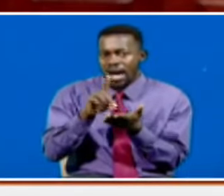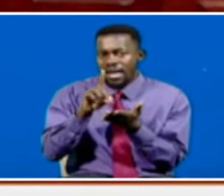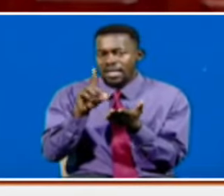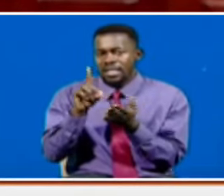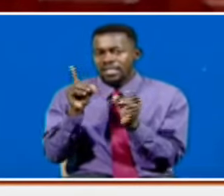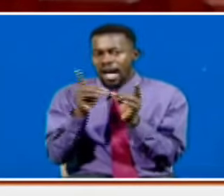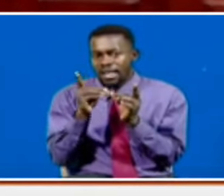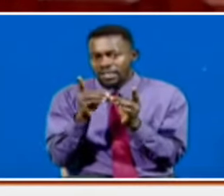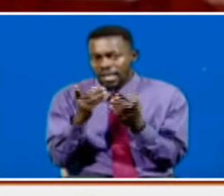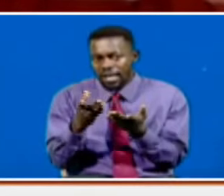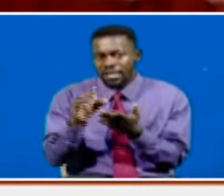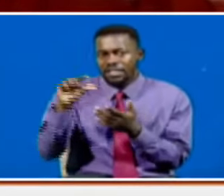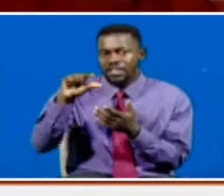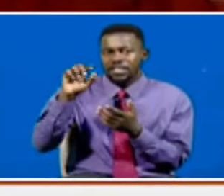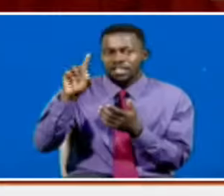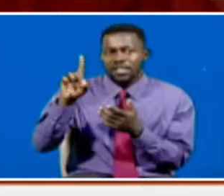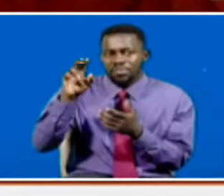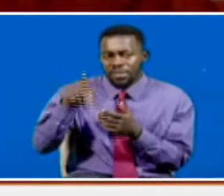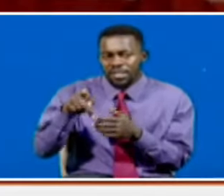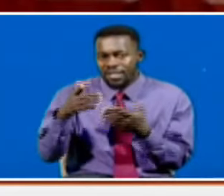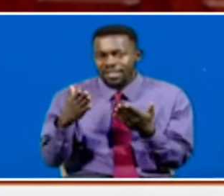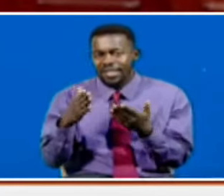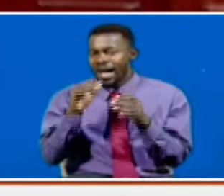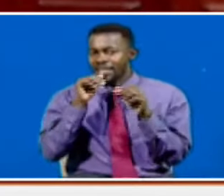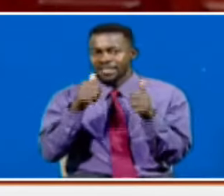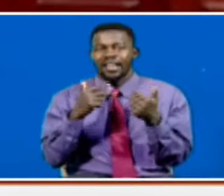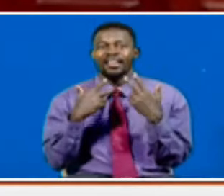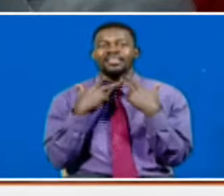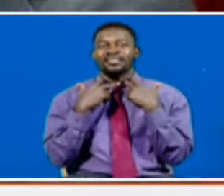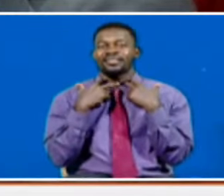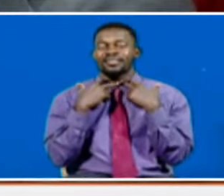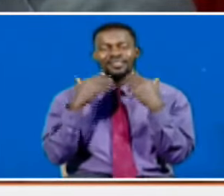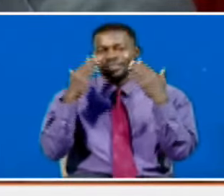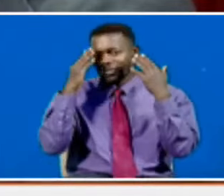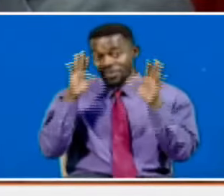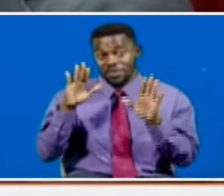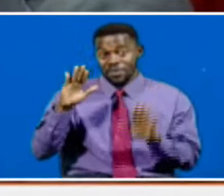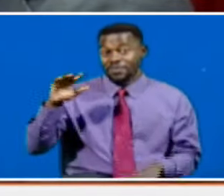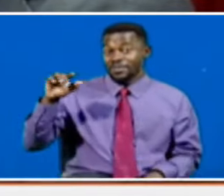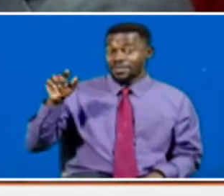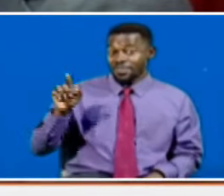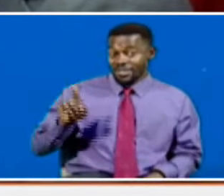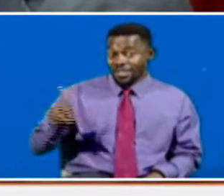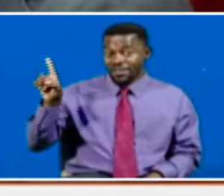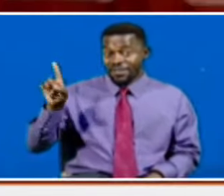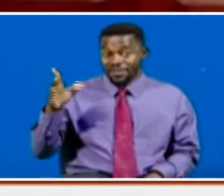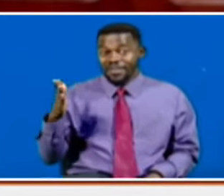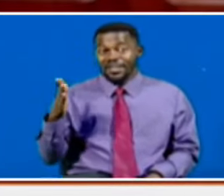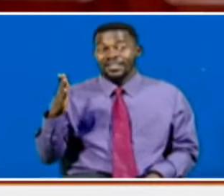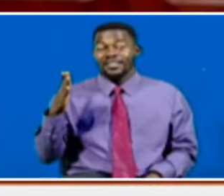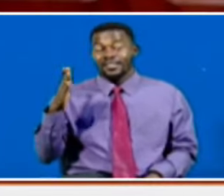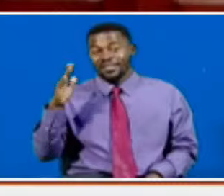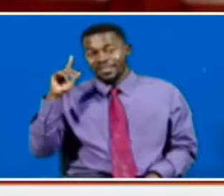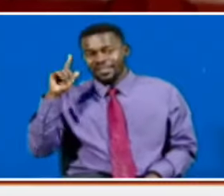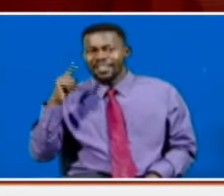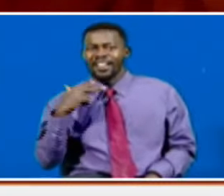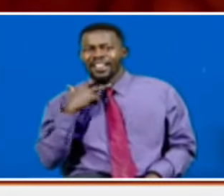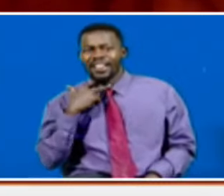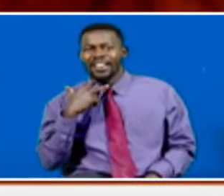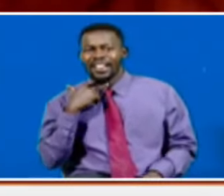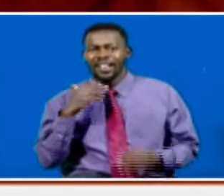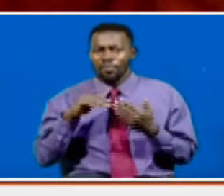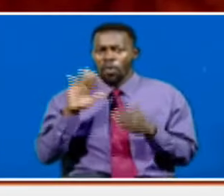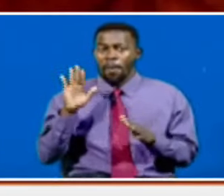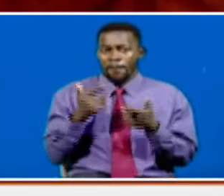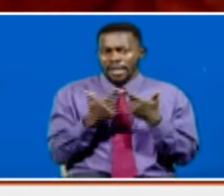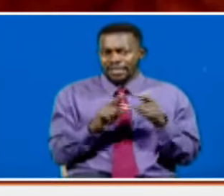GDP generally is the population of a country. Fair enough. Githinji hopeful of going past the hurdles to secure the